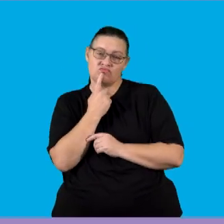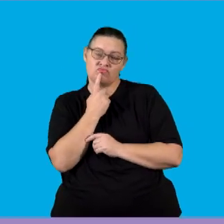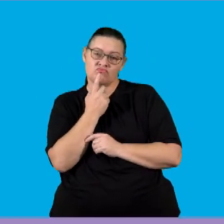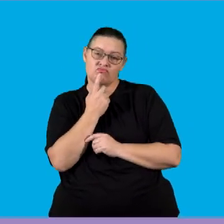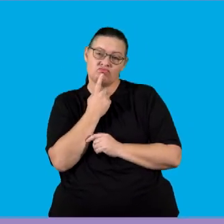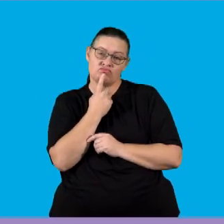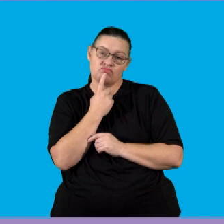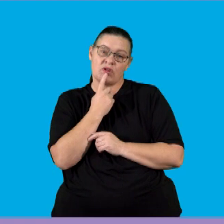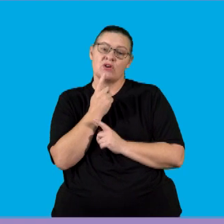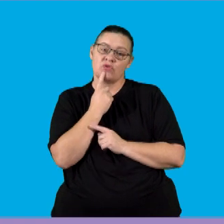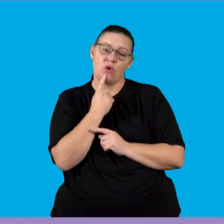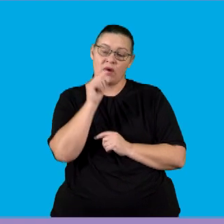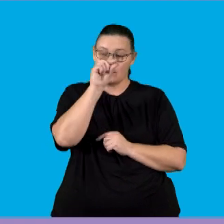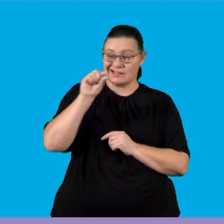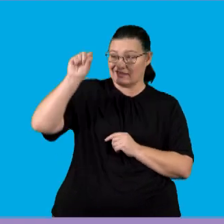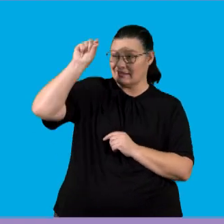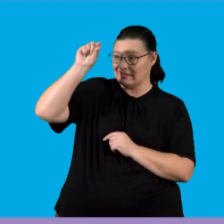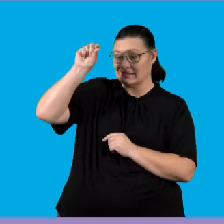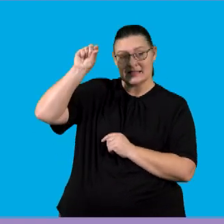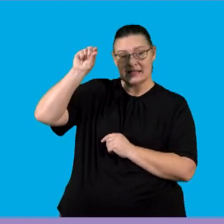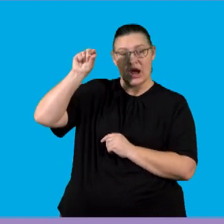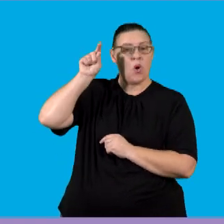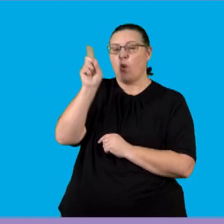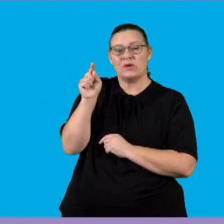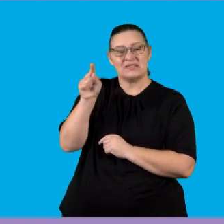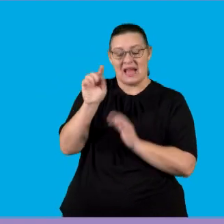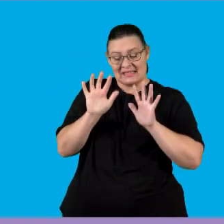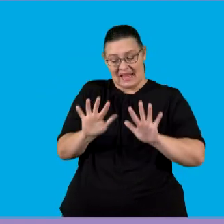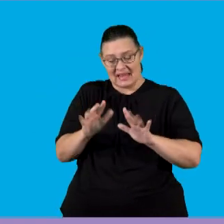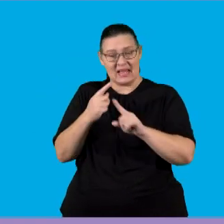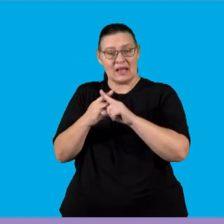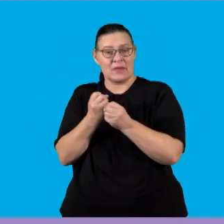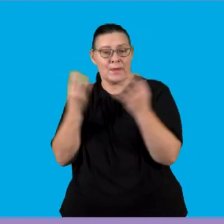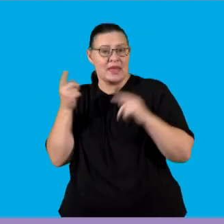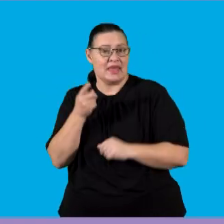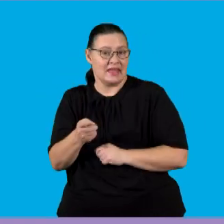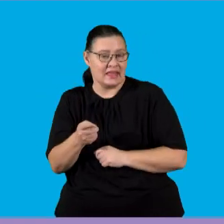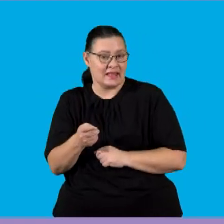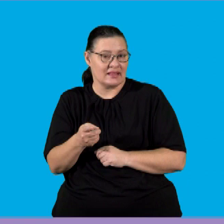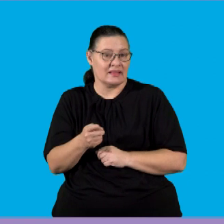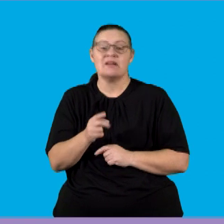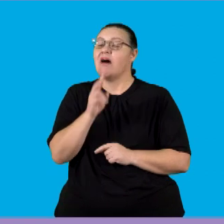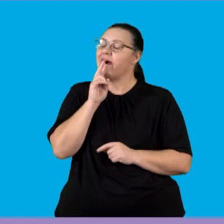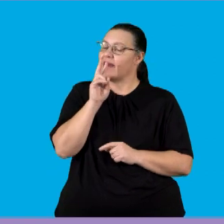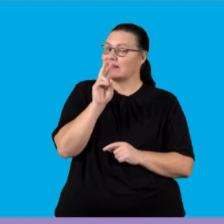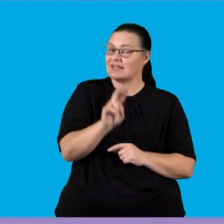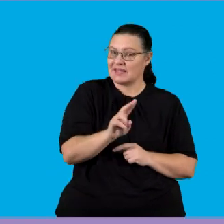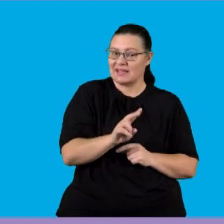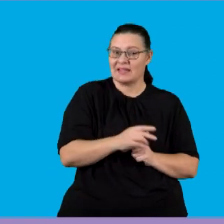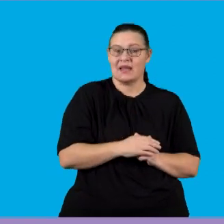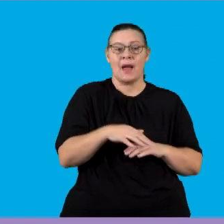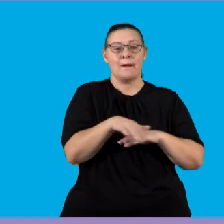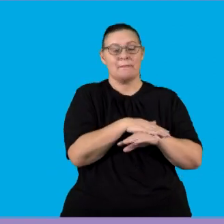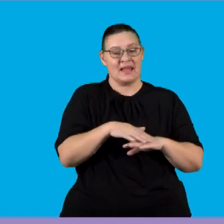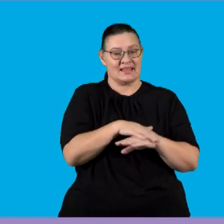figure out what the exponent to that power of 10 will be. Now remember, we are going to now look at